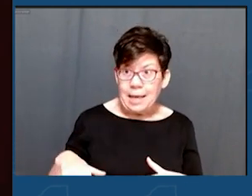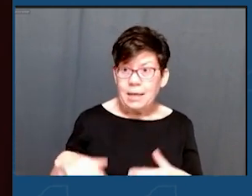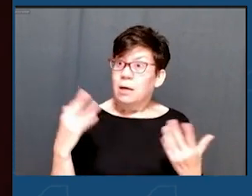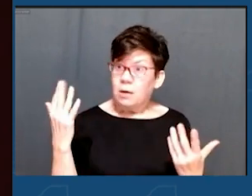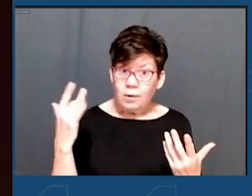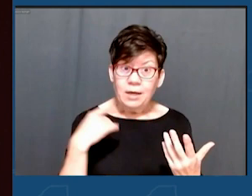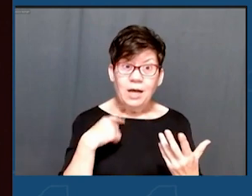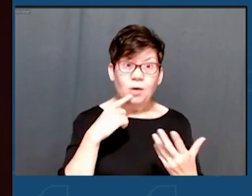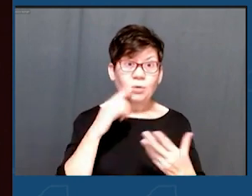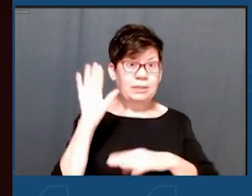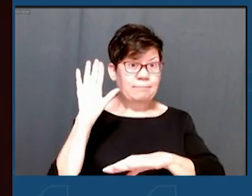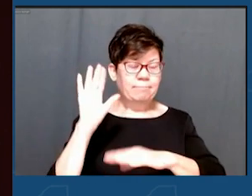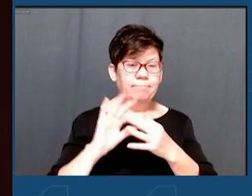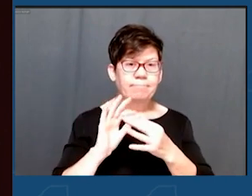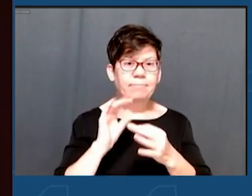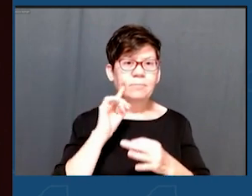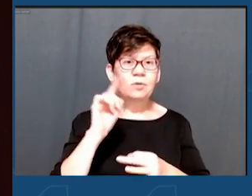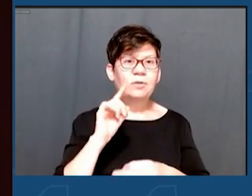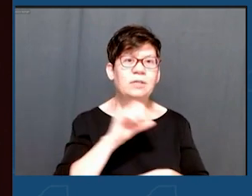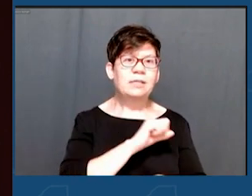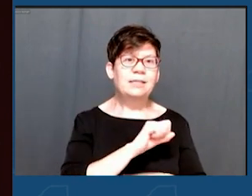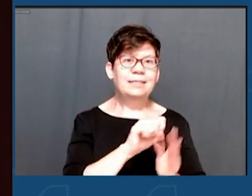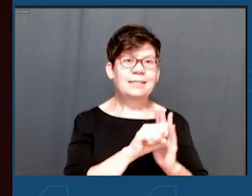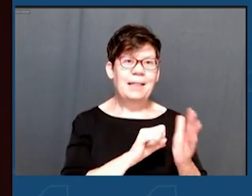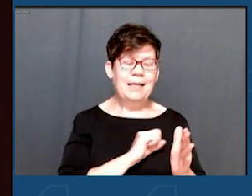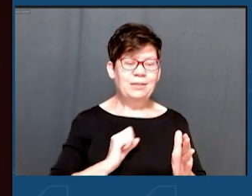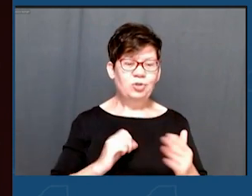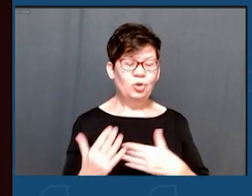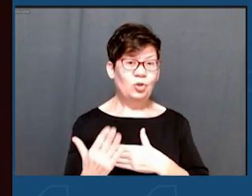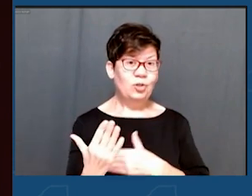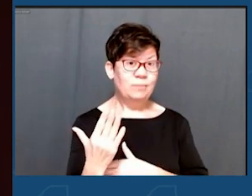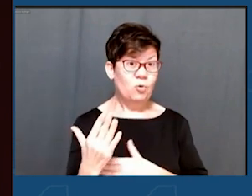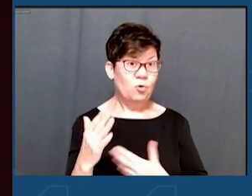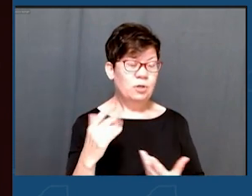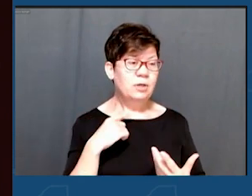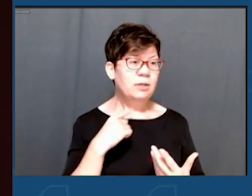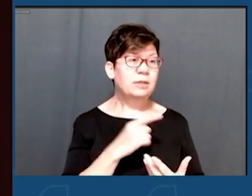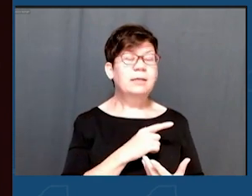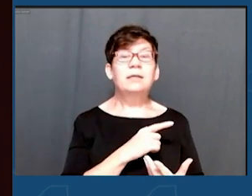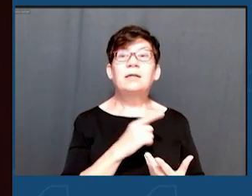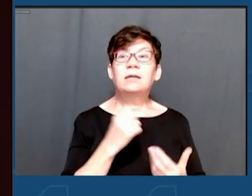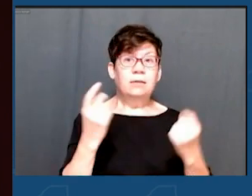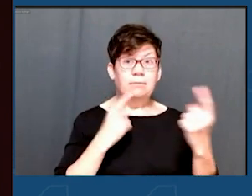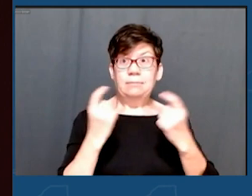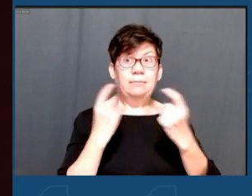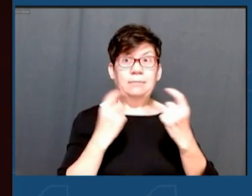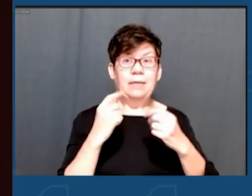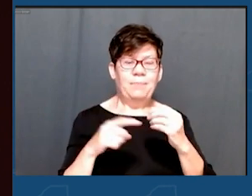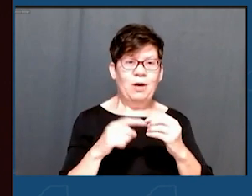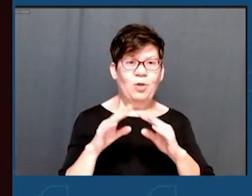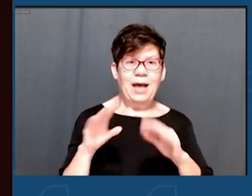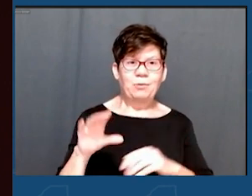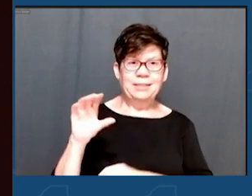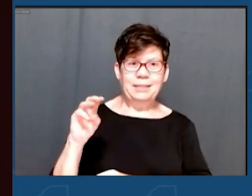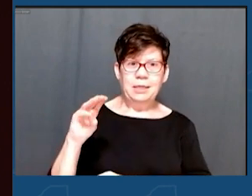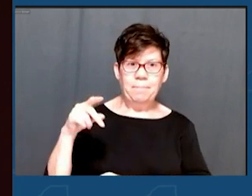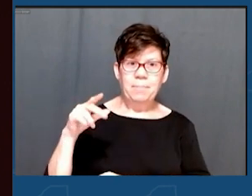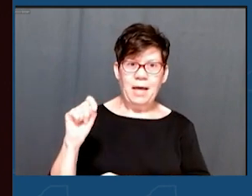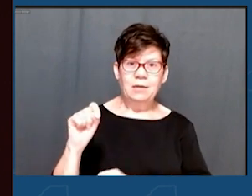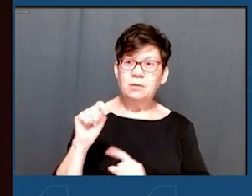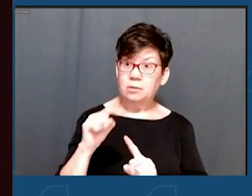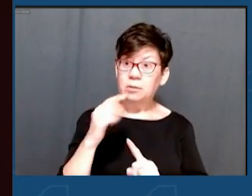an all-hands-on-deck approach is very much required. It takes everyone in the